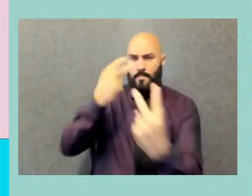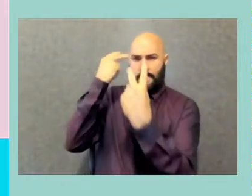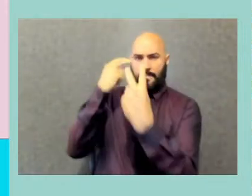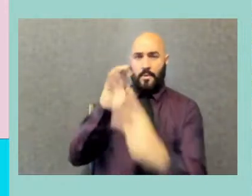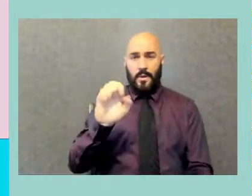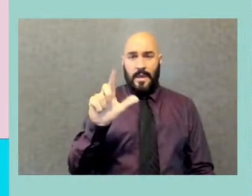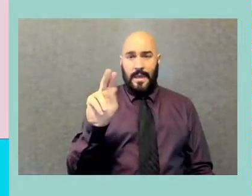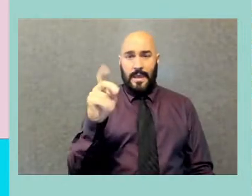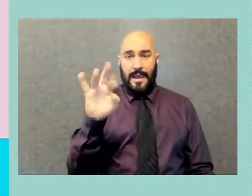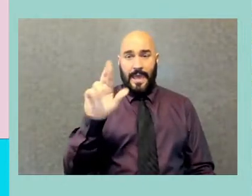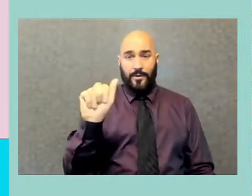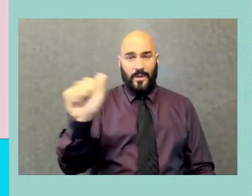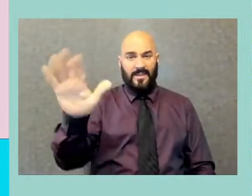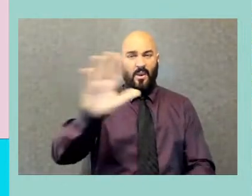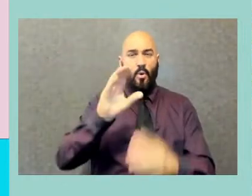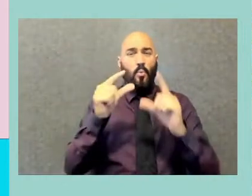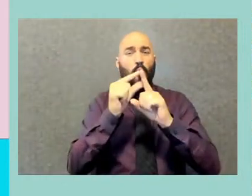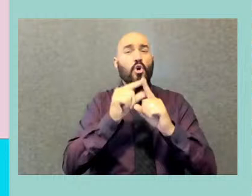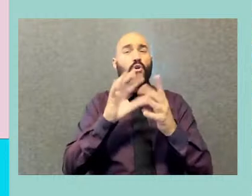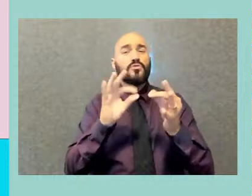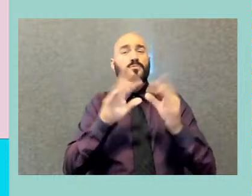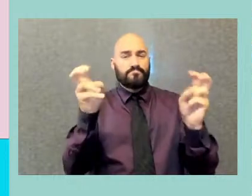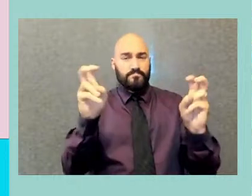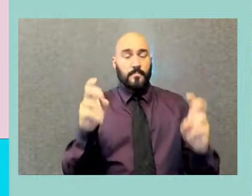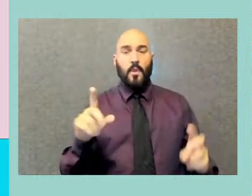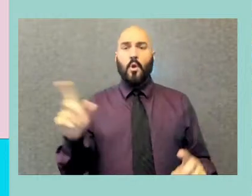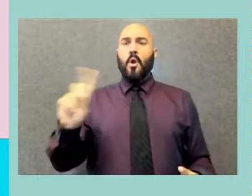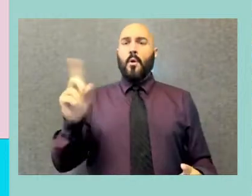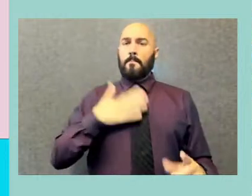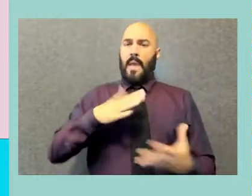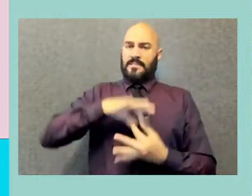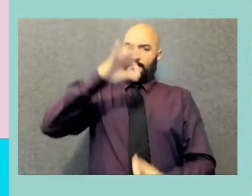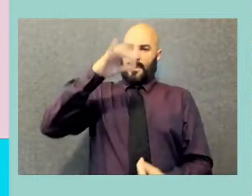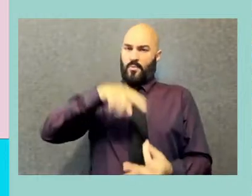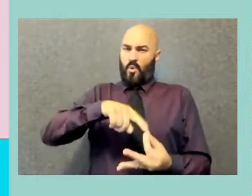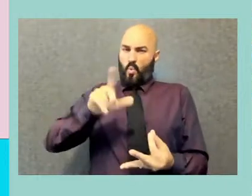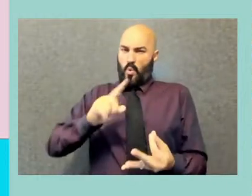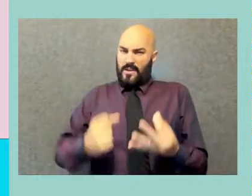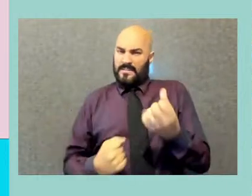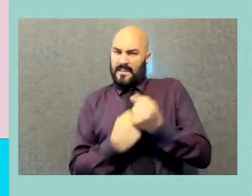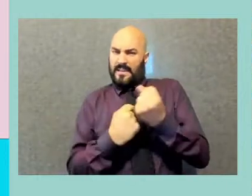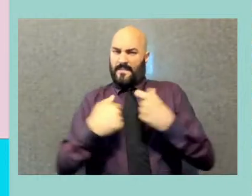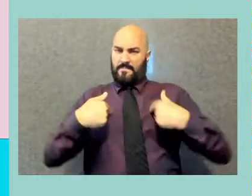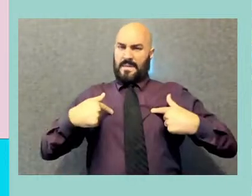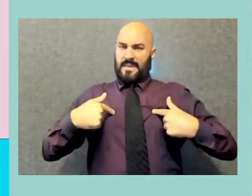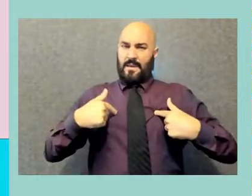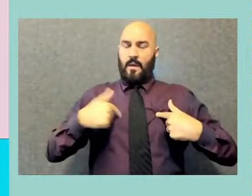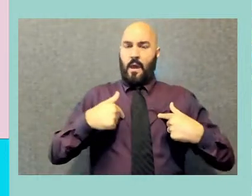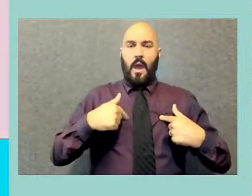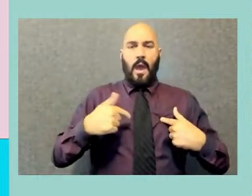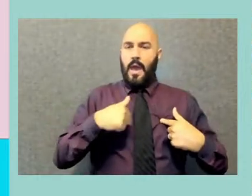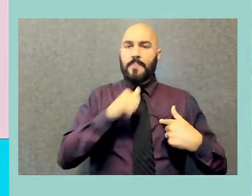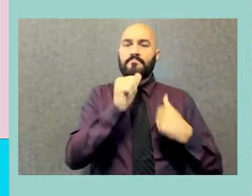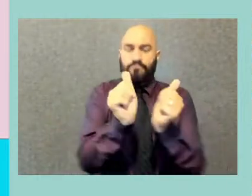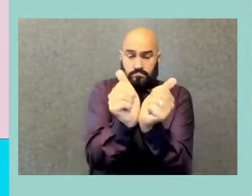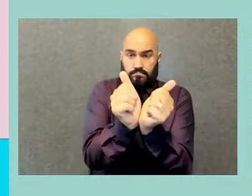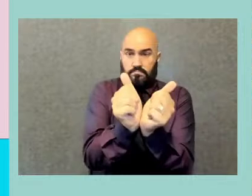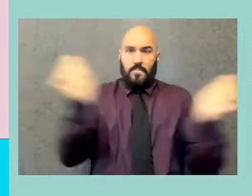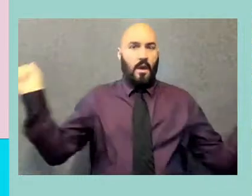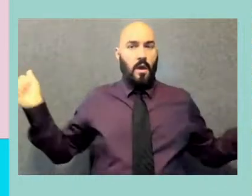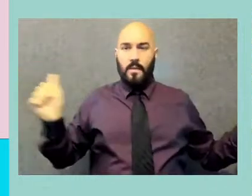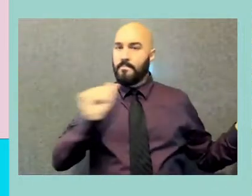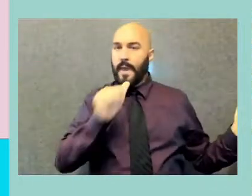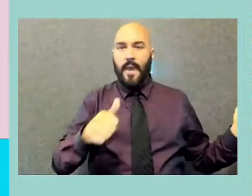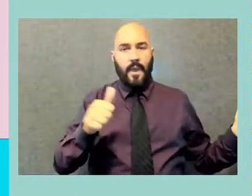up my spirit is holding that I am unbound. What is lifting up my spirit is that I